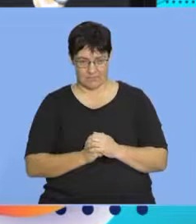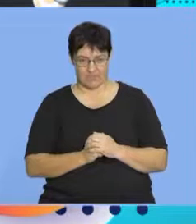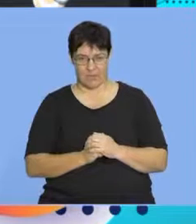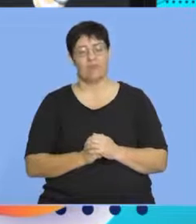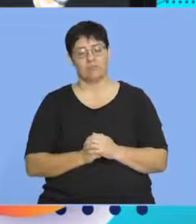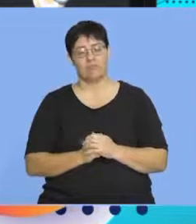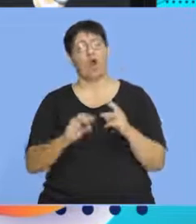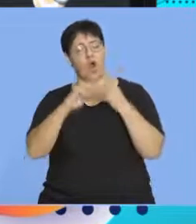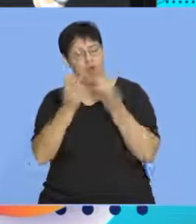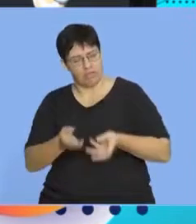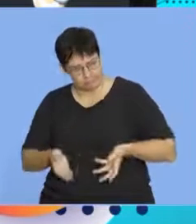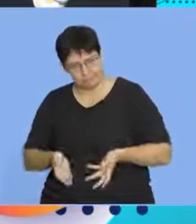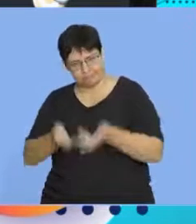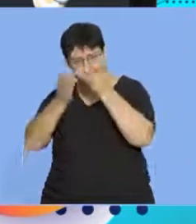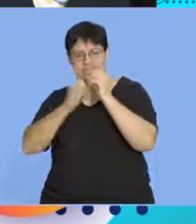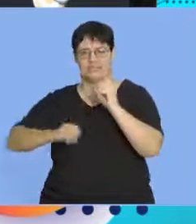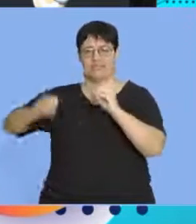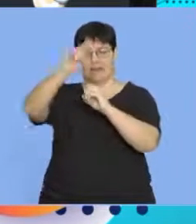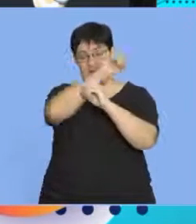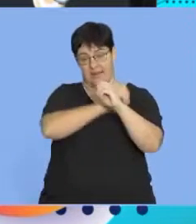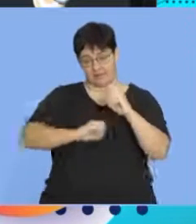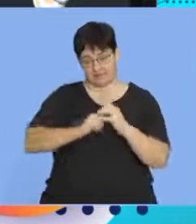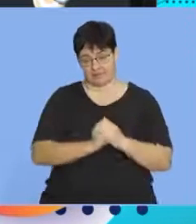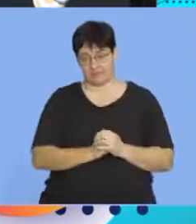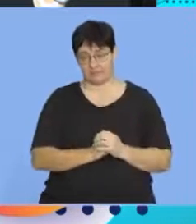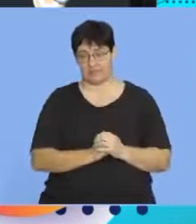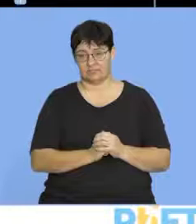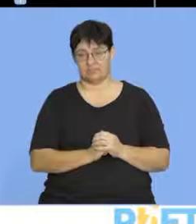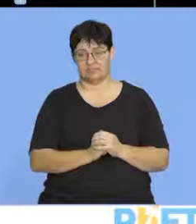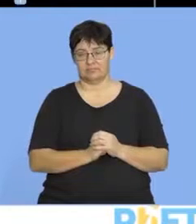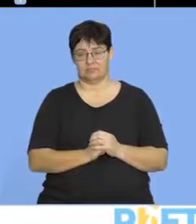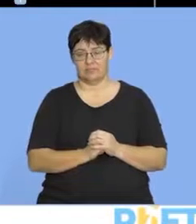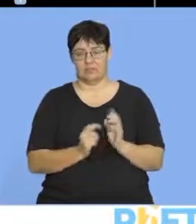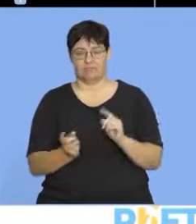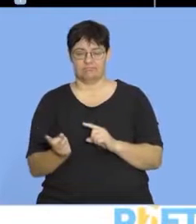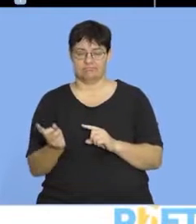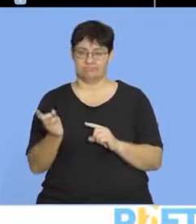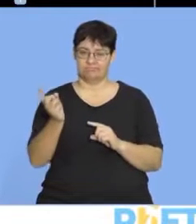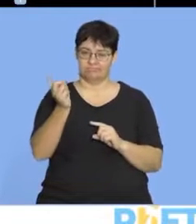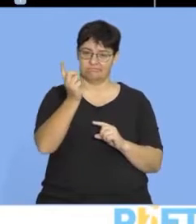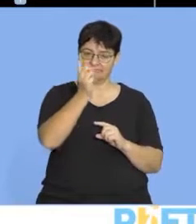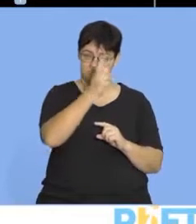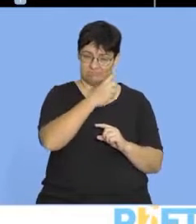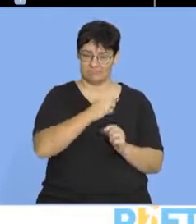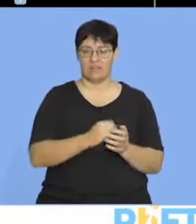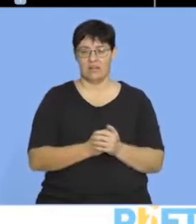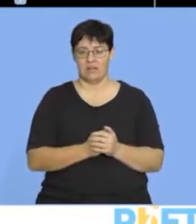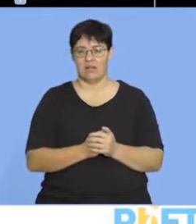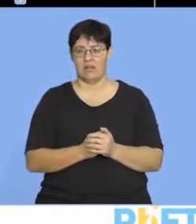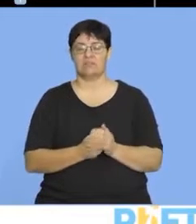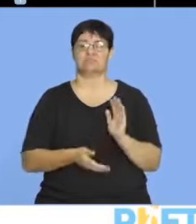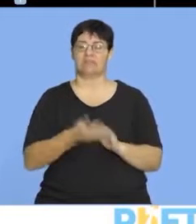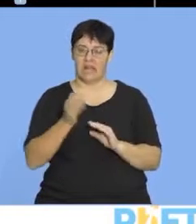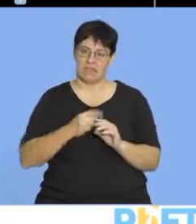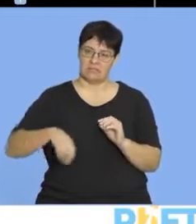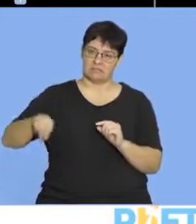the Earth go around the sun. So there we go. We all know it travels at a nice